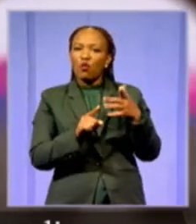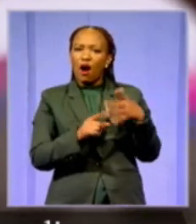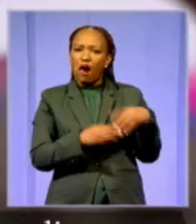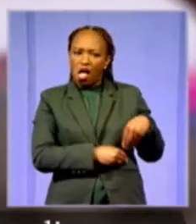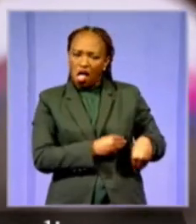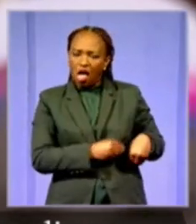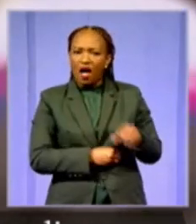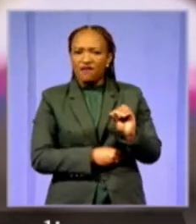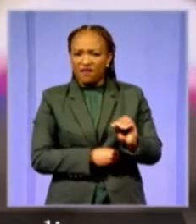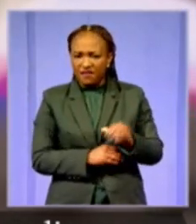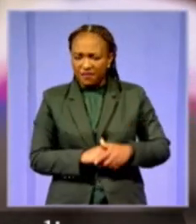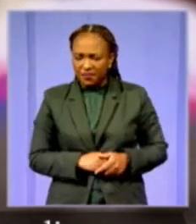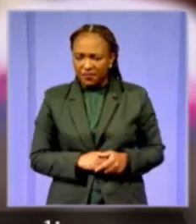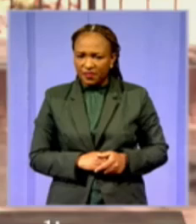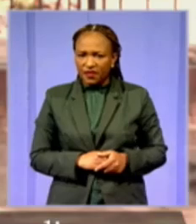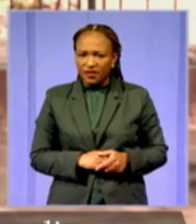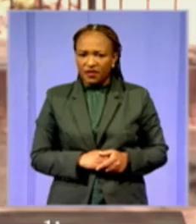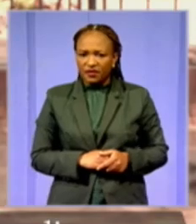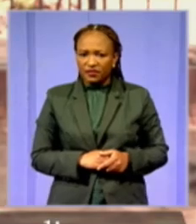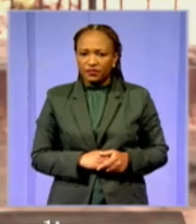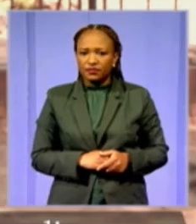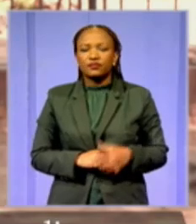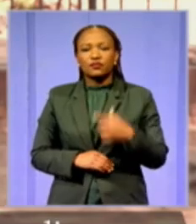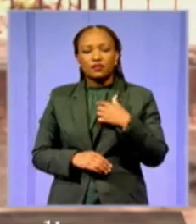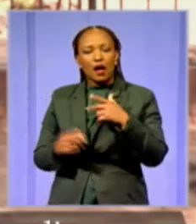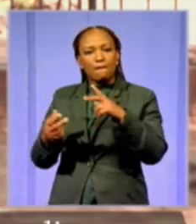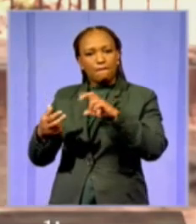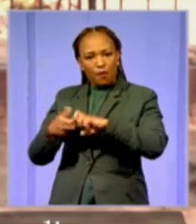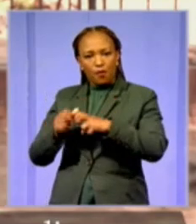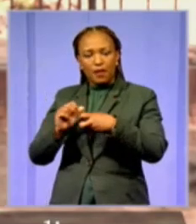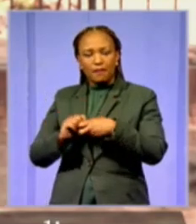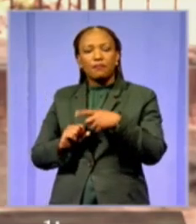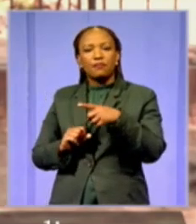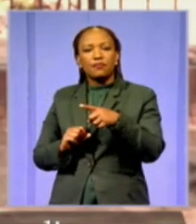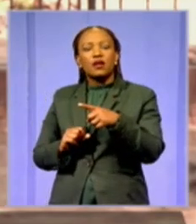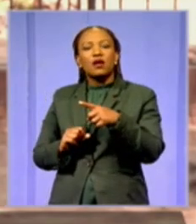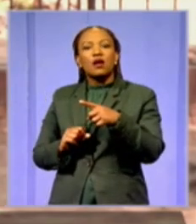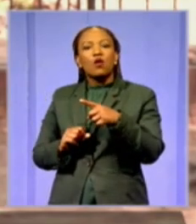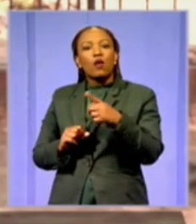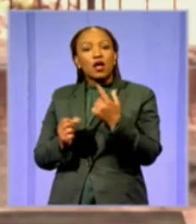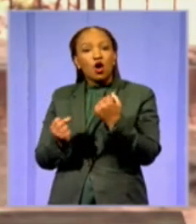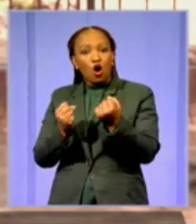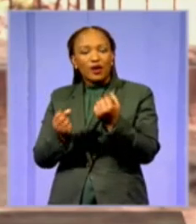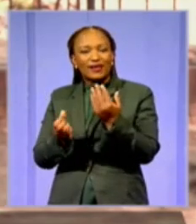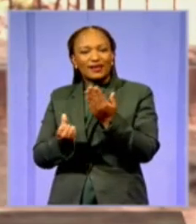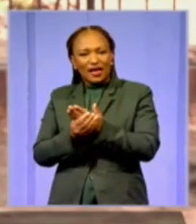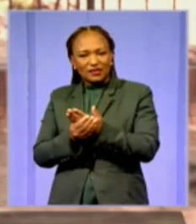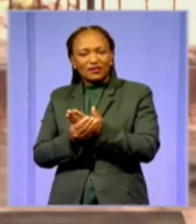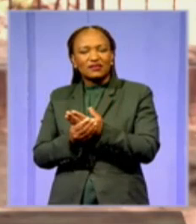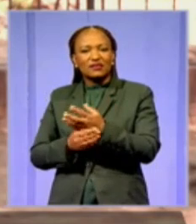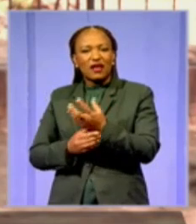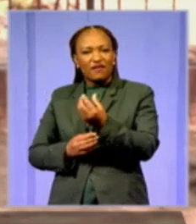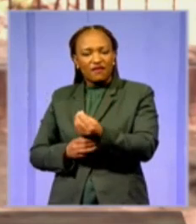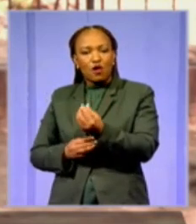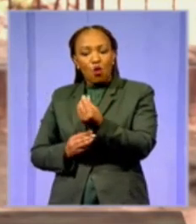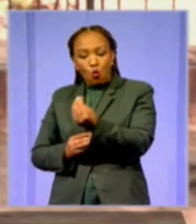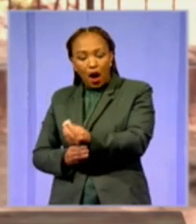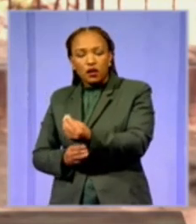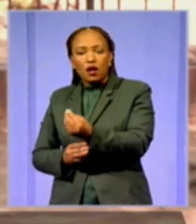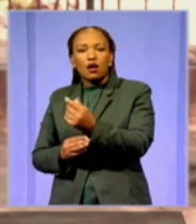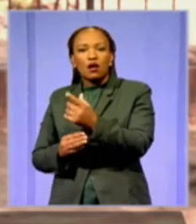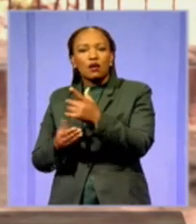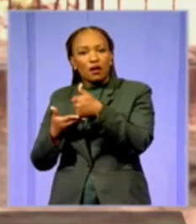sekolong. Problema ya ka ke batla thuso go ntho case ya ngwana thusa hale